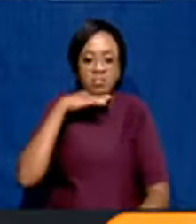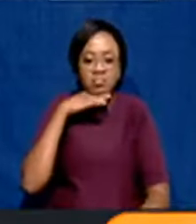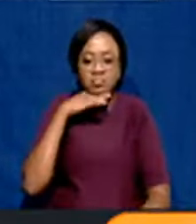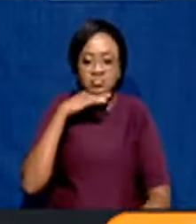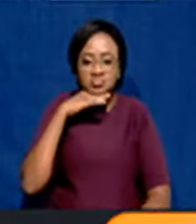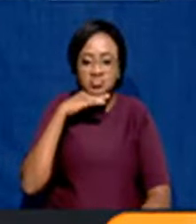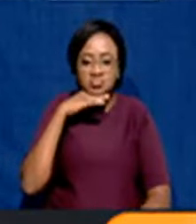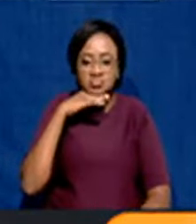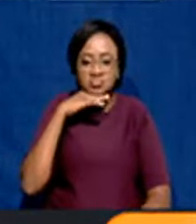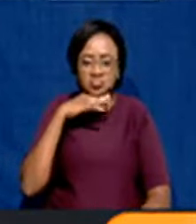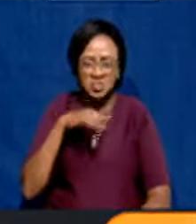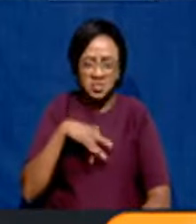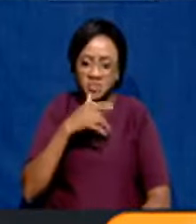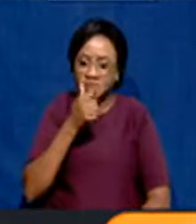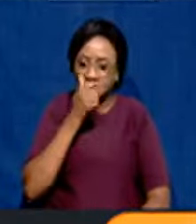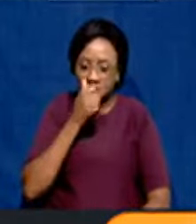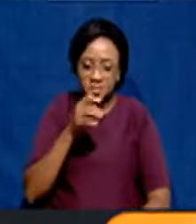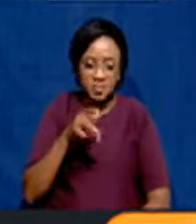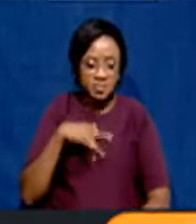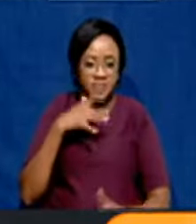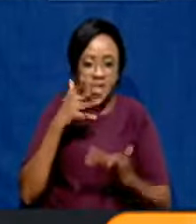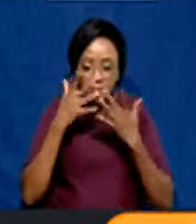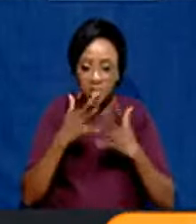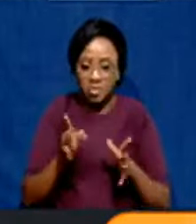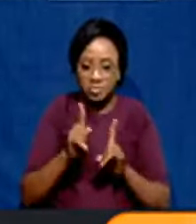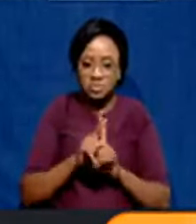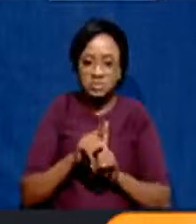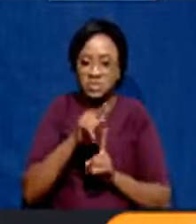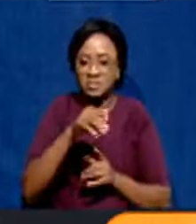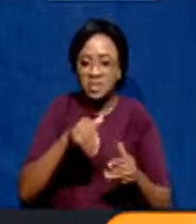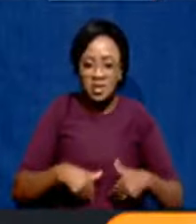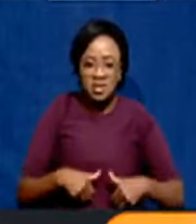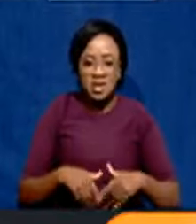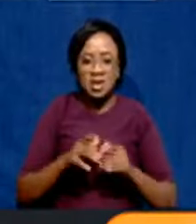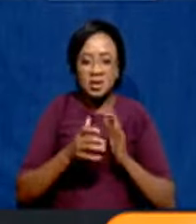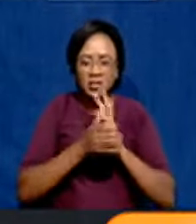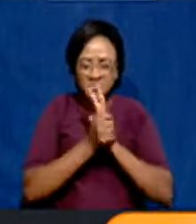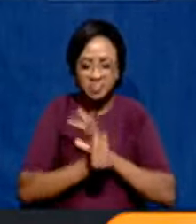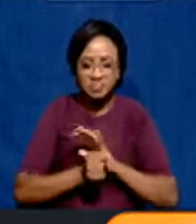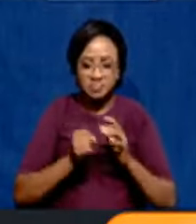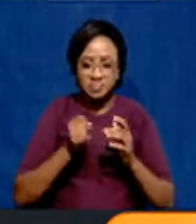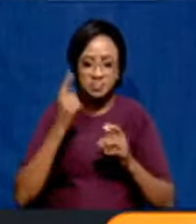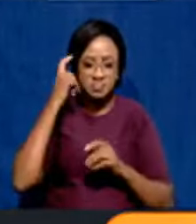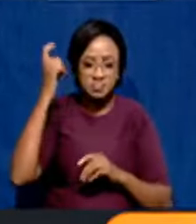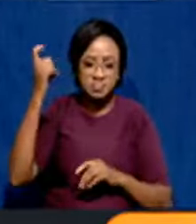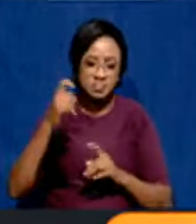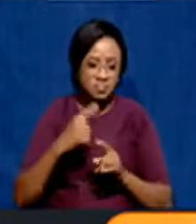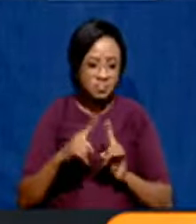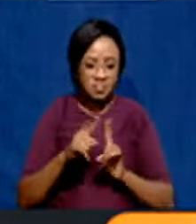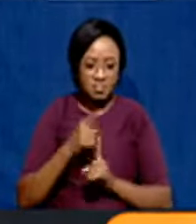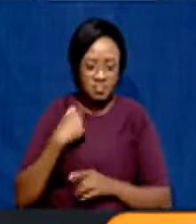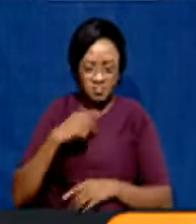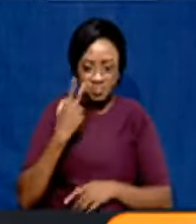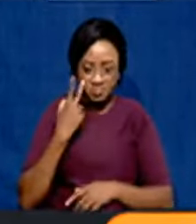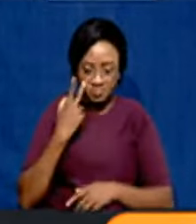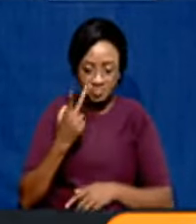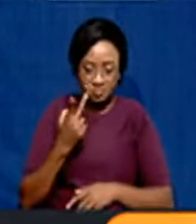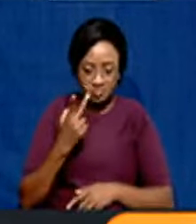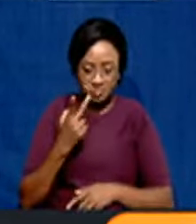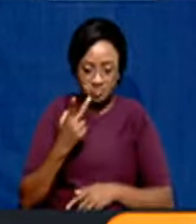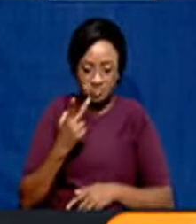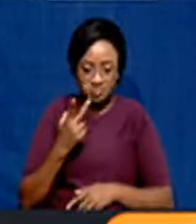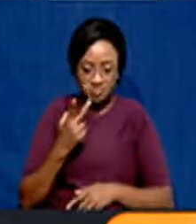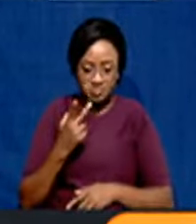talents, young dreams just being shattered in such a manner. But also a reflection on he's